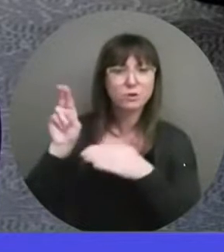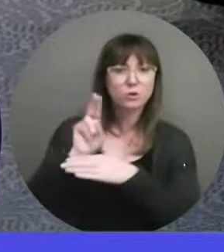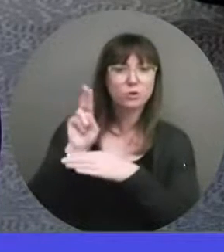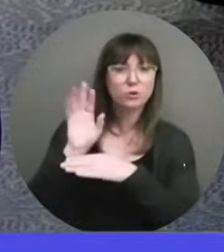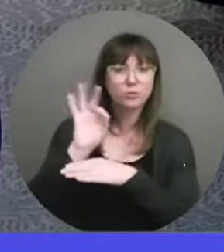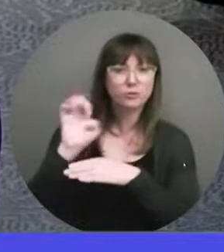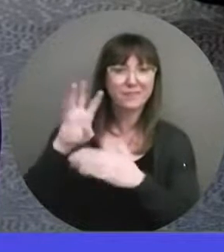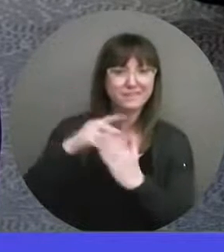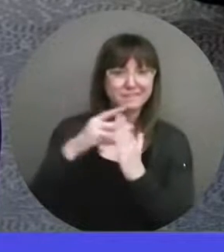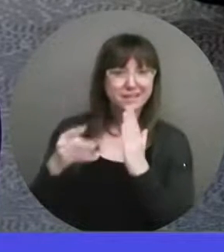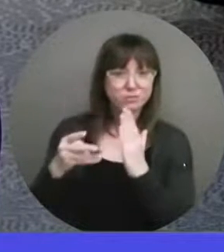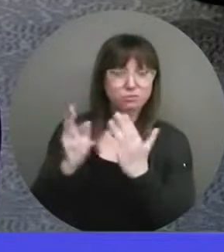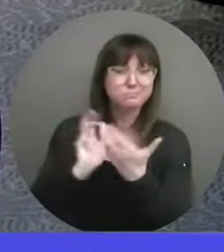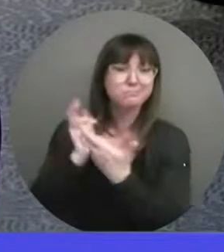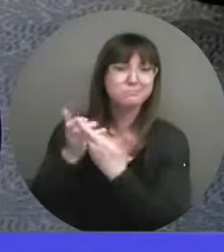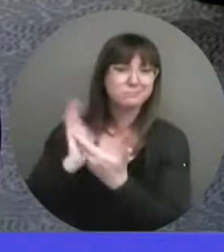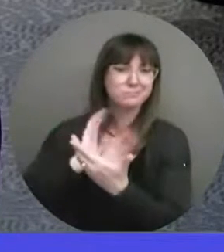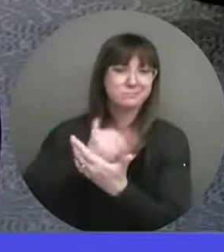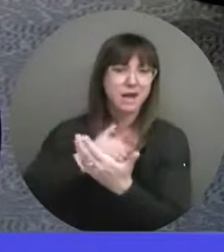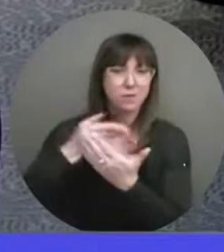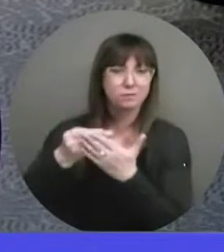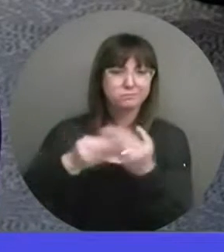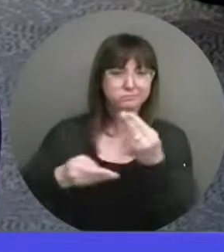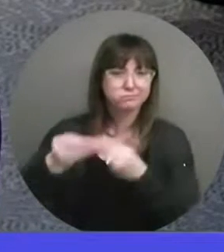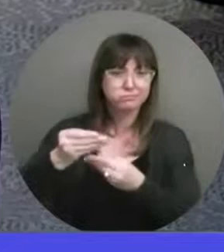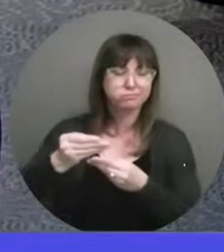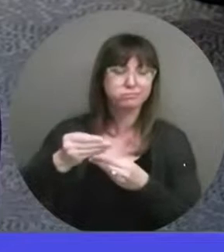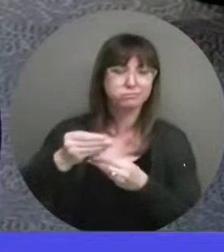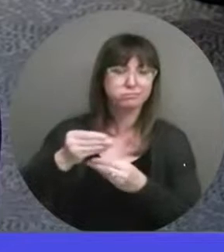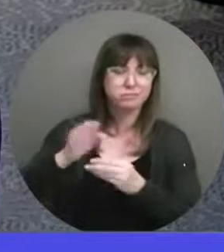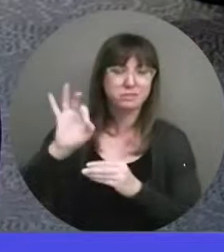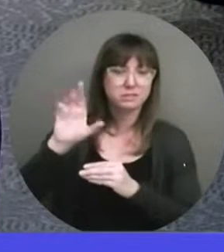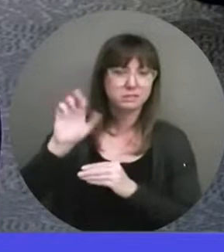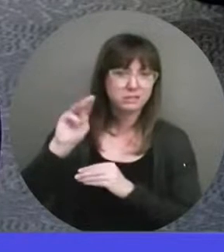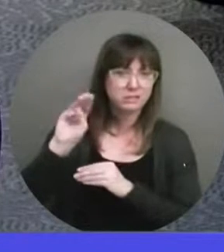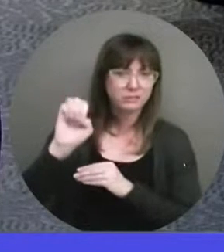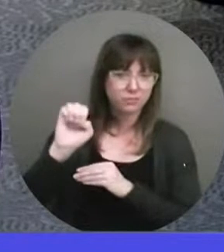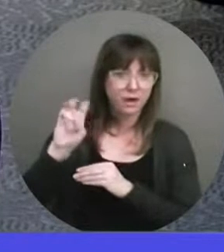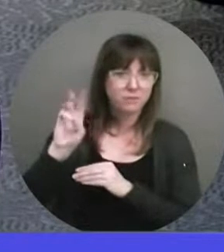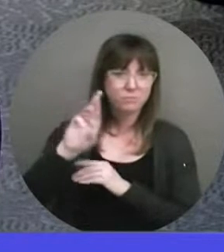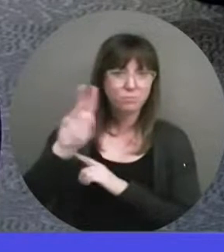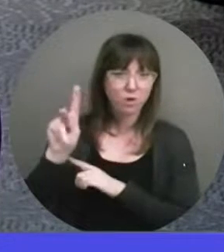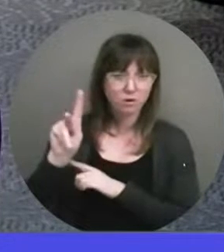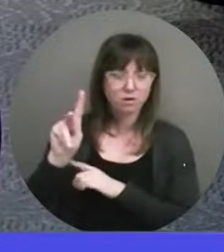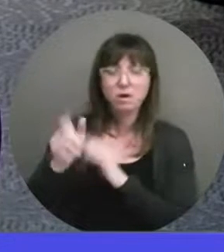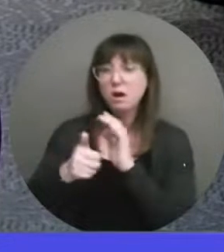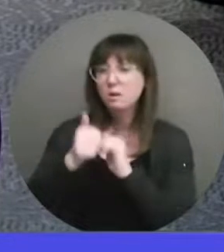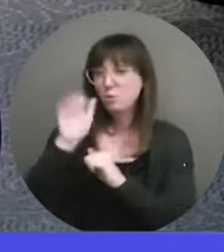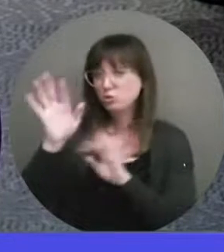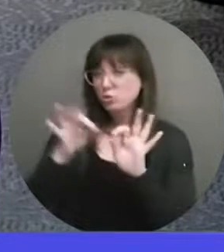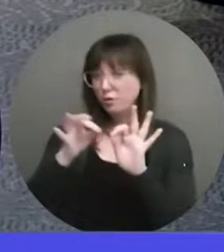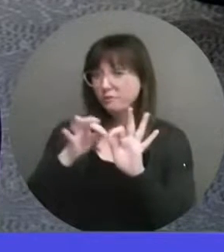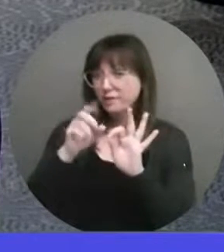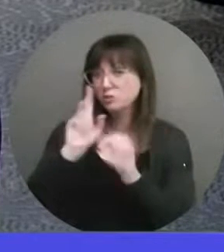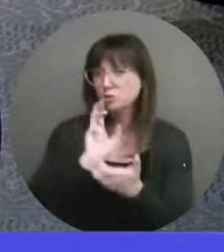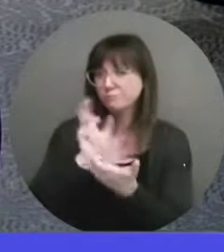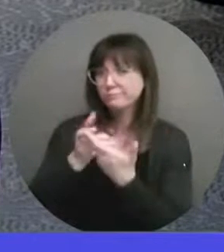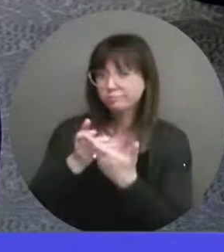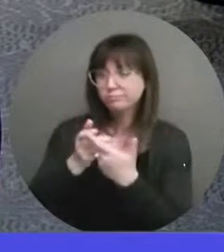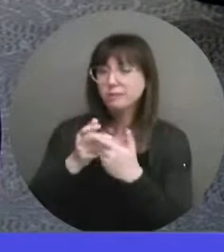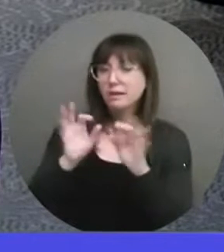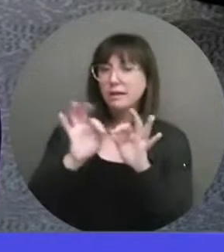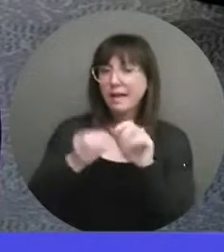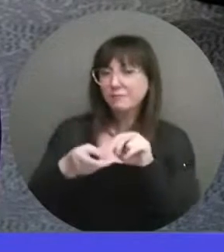with the fiscal framework, and the majority of the fees that you see should reflect inflationary